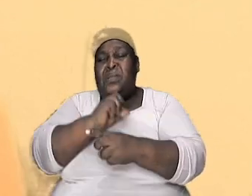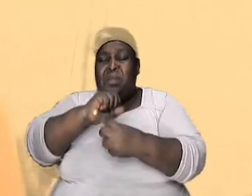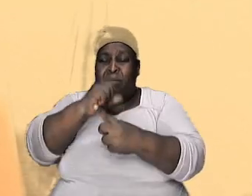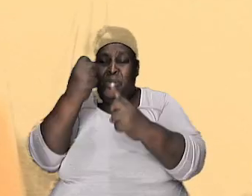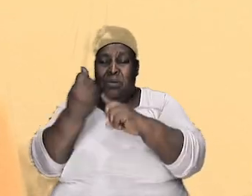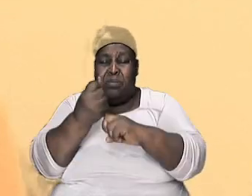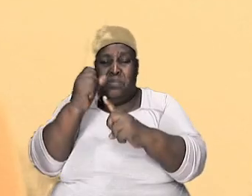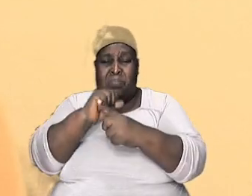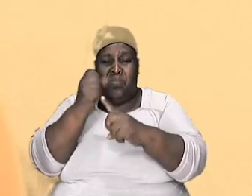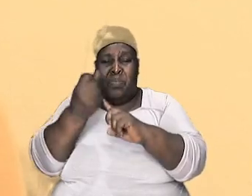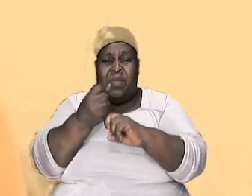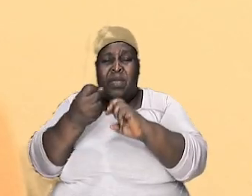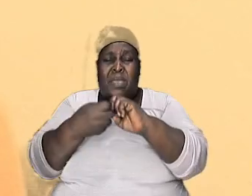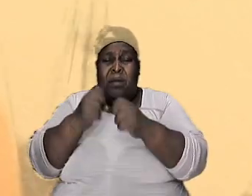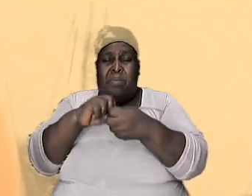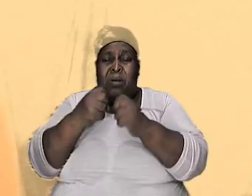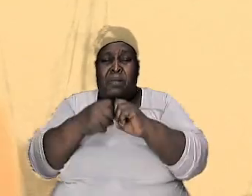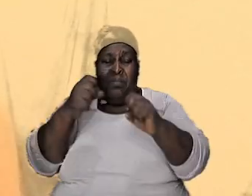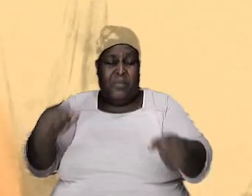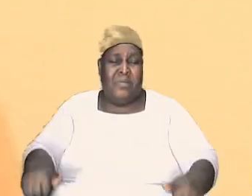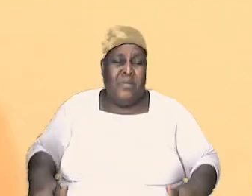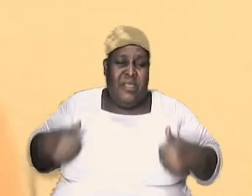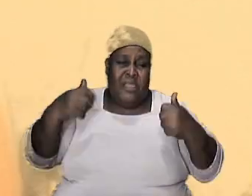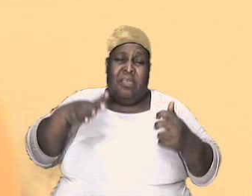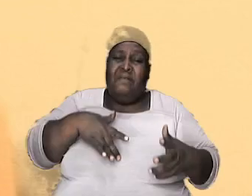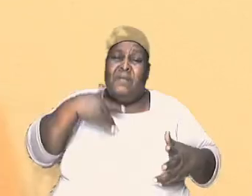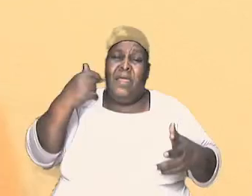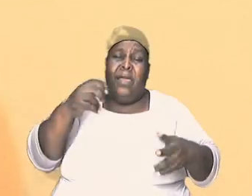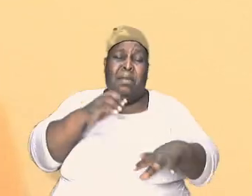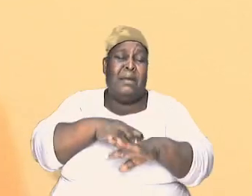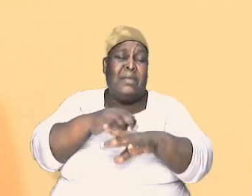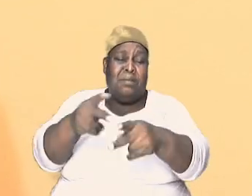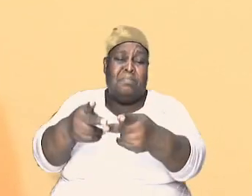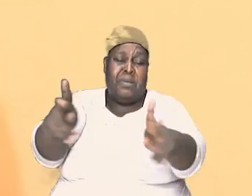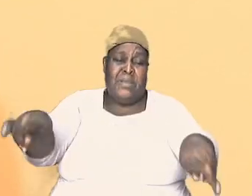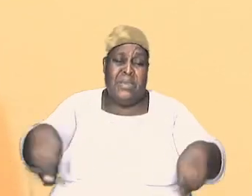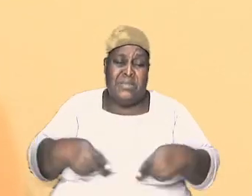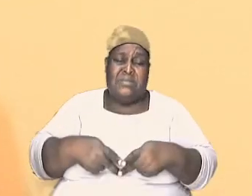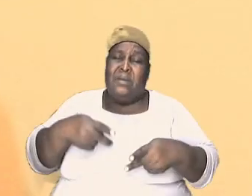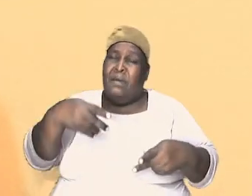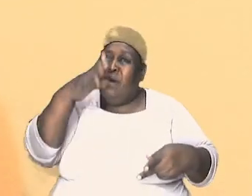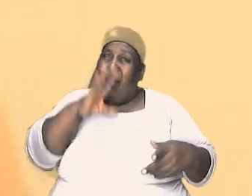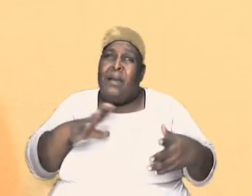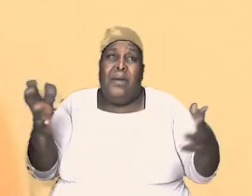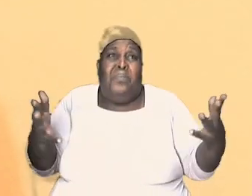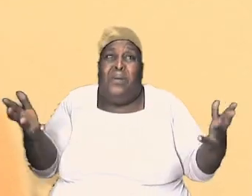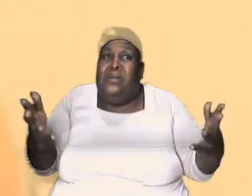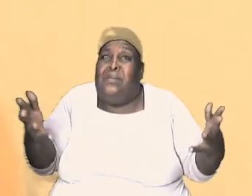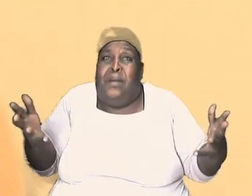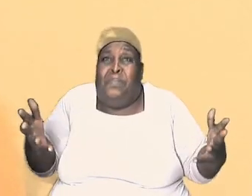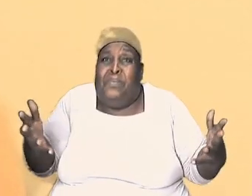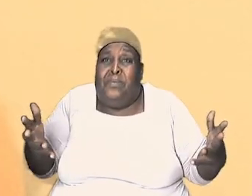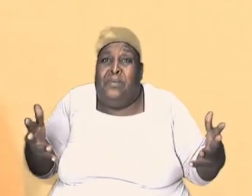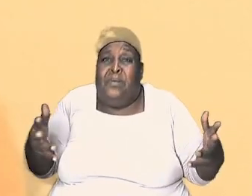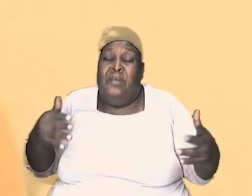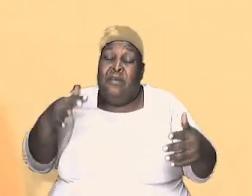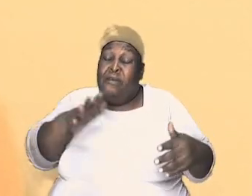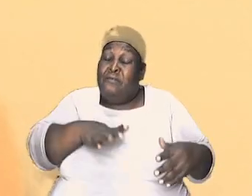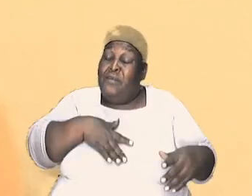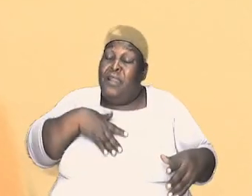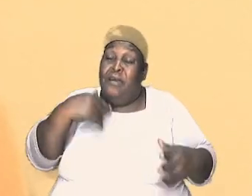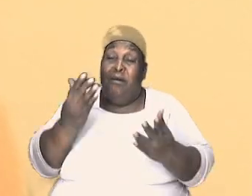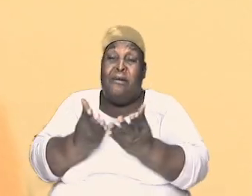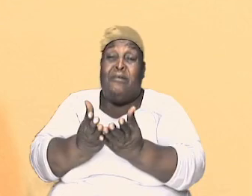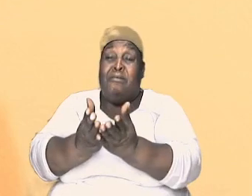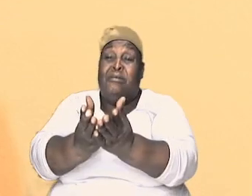seem to wreck our lives, and we feel that we're at a place where, God, what is happening? We feel like we were on that boat, amen, where the